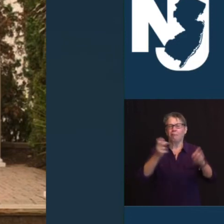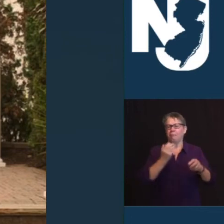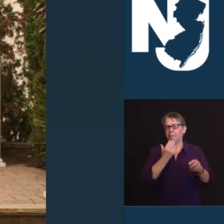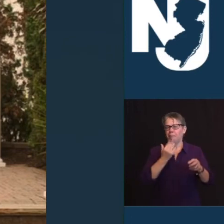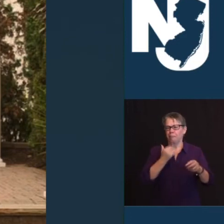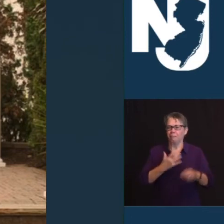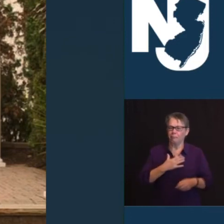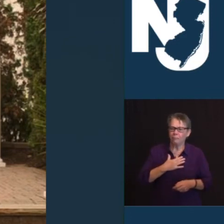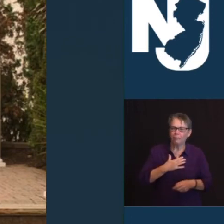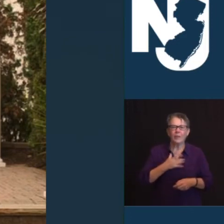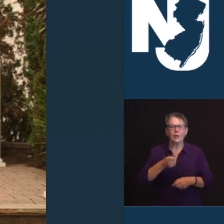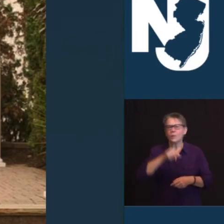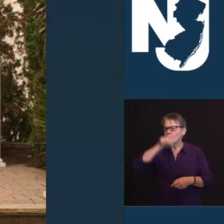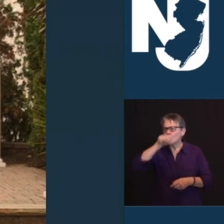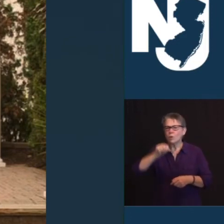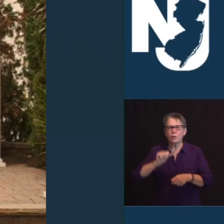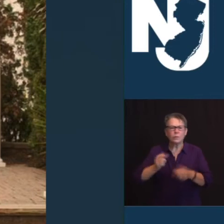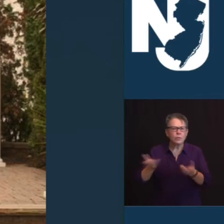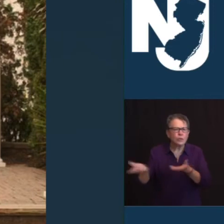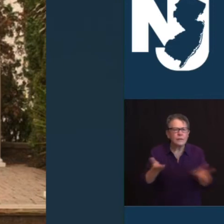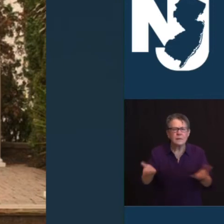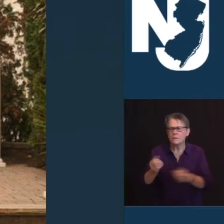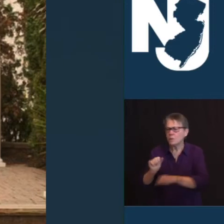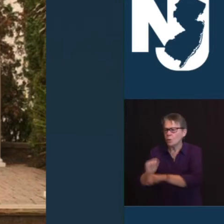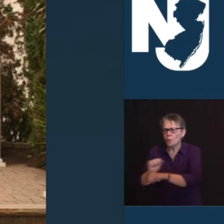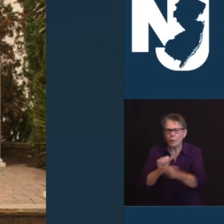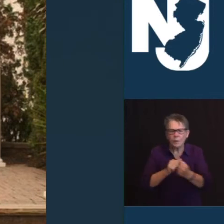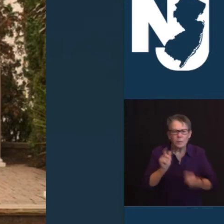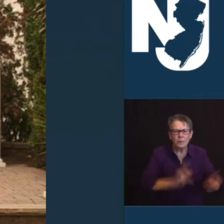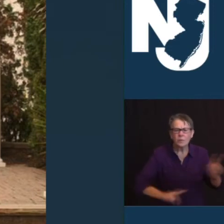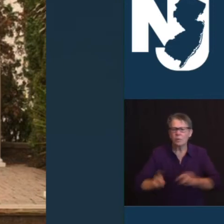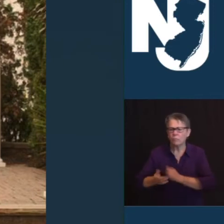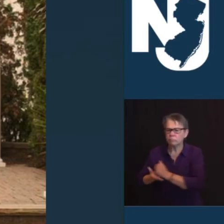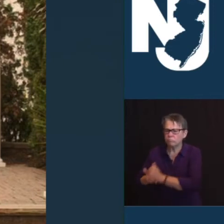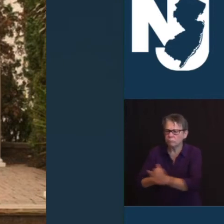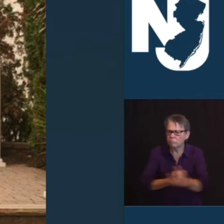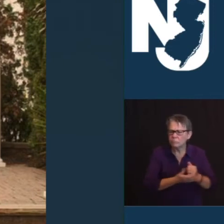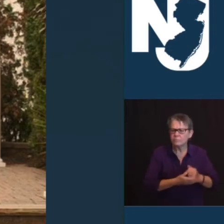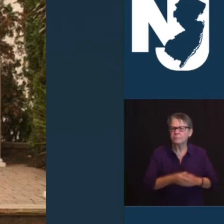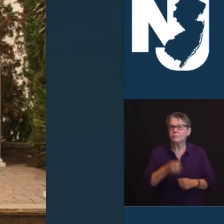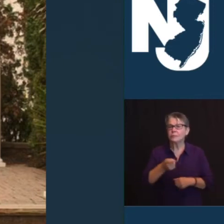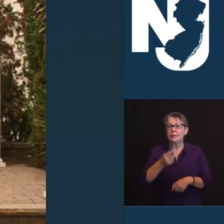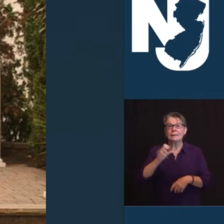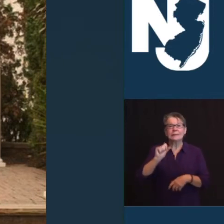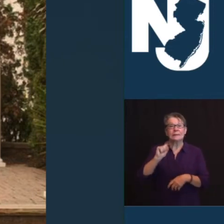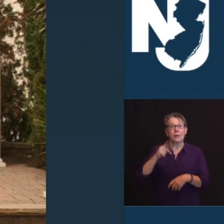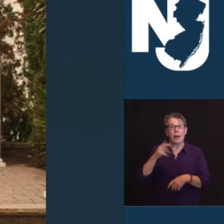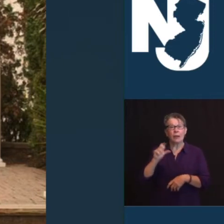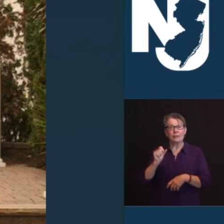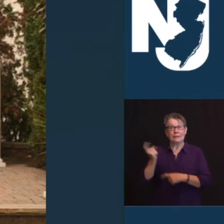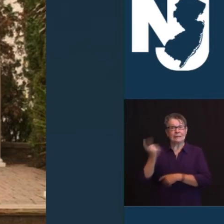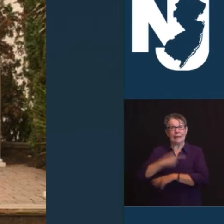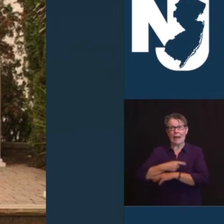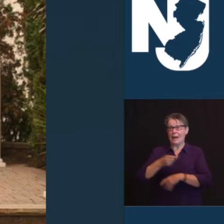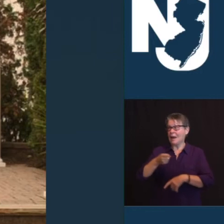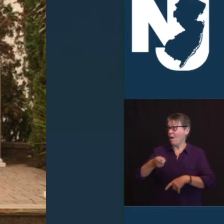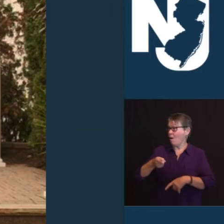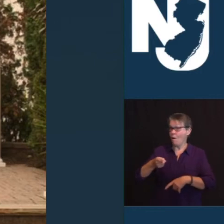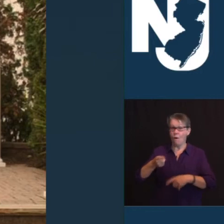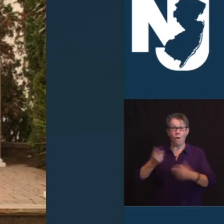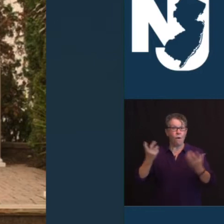through every St. Patrick's Day when she would open her home to her friends and colleagues for green bagels and hot